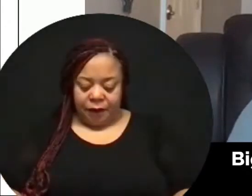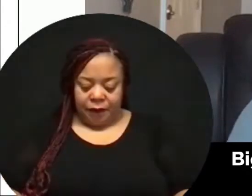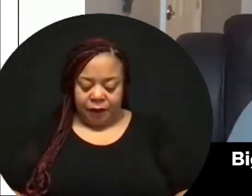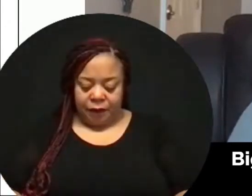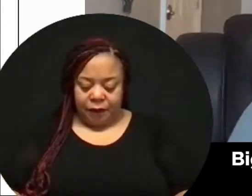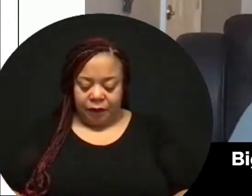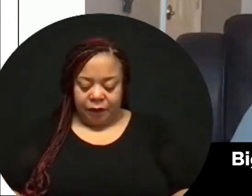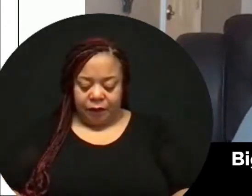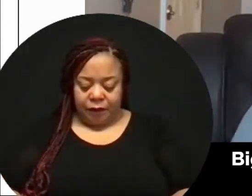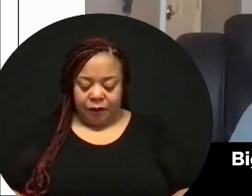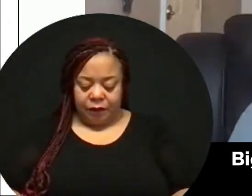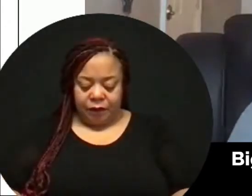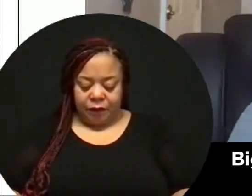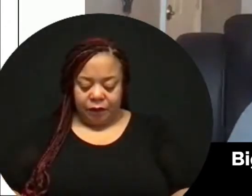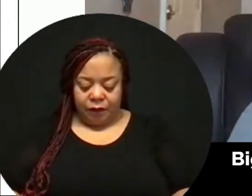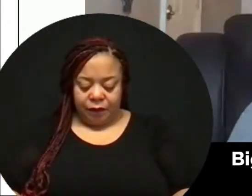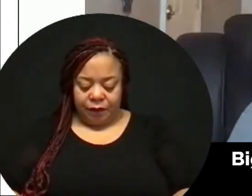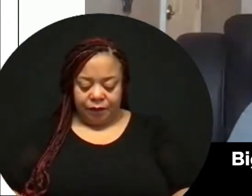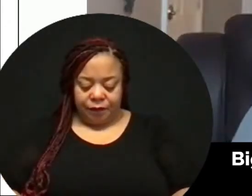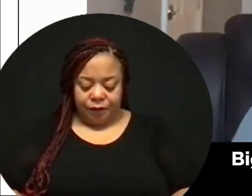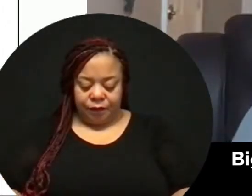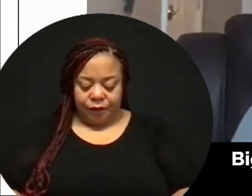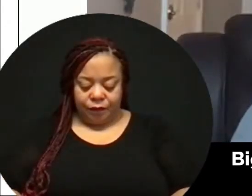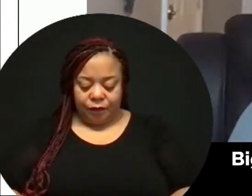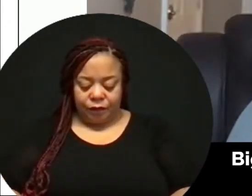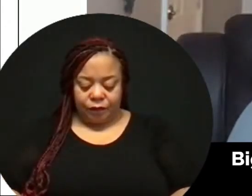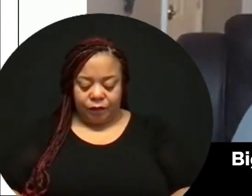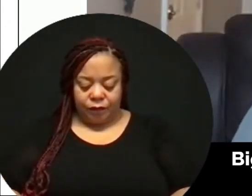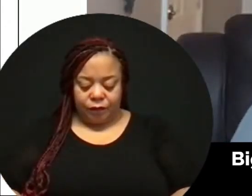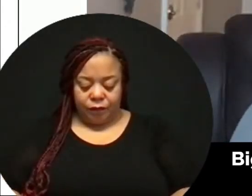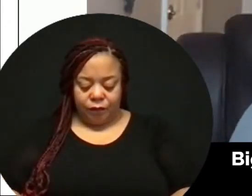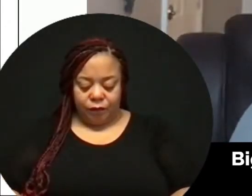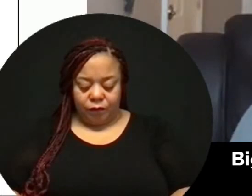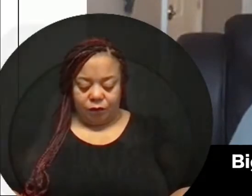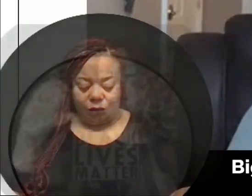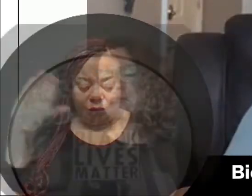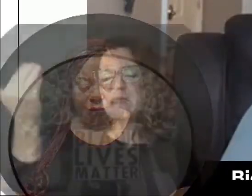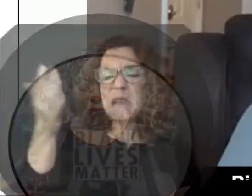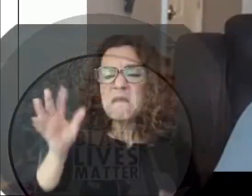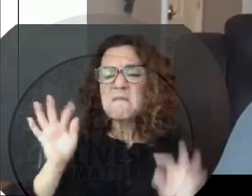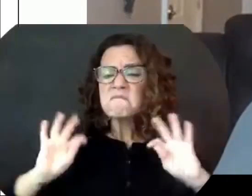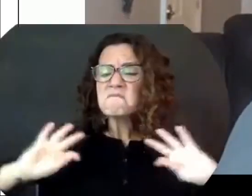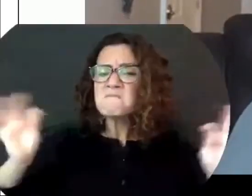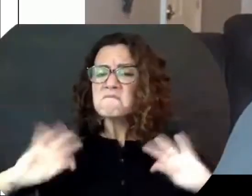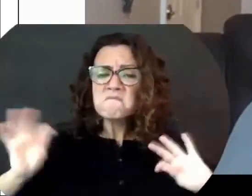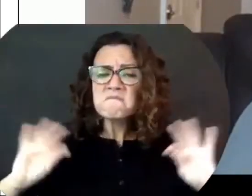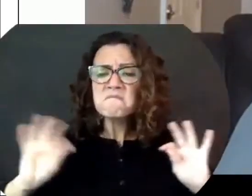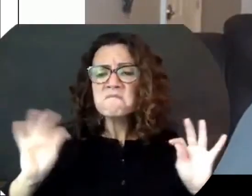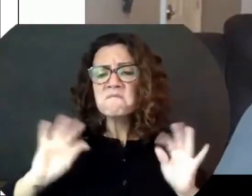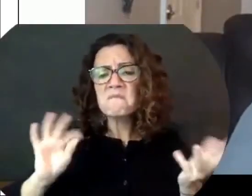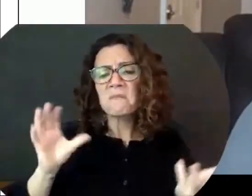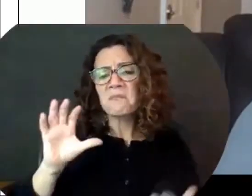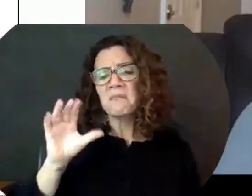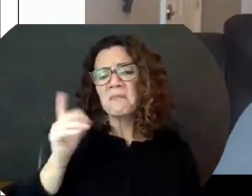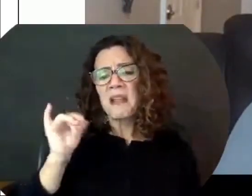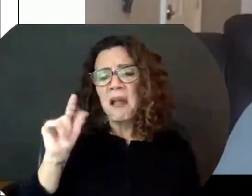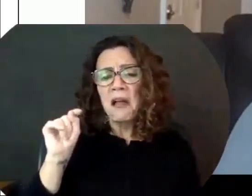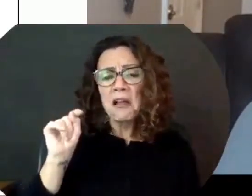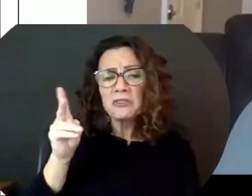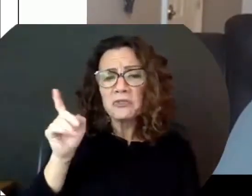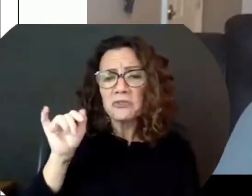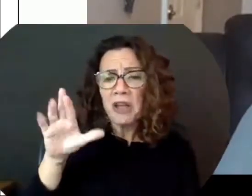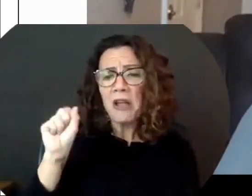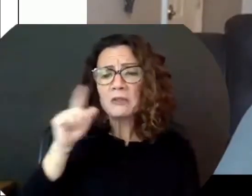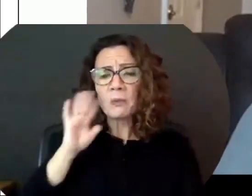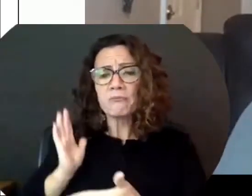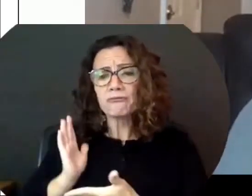trailers, which carry all the weapons. And those if we know anything about the military industrial complex and the prison industrial complex working together, it's one of the biggest